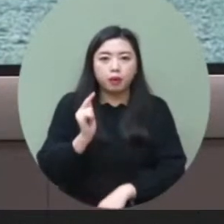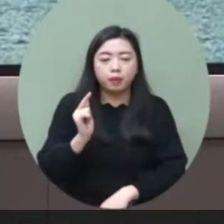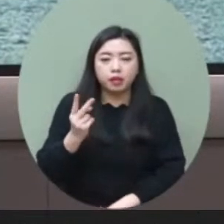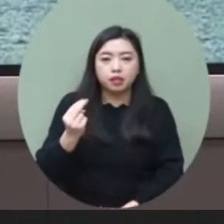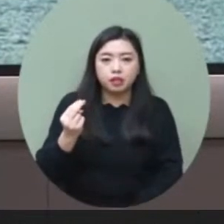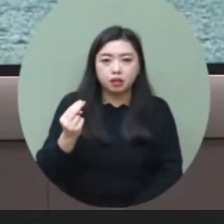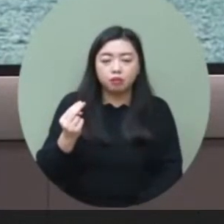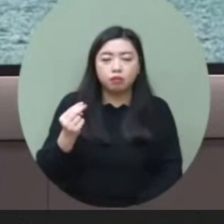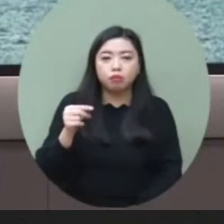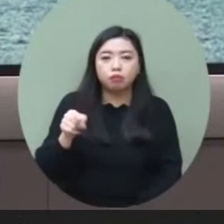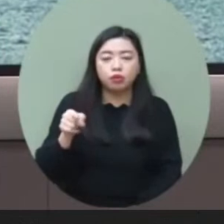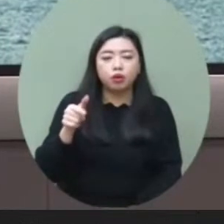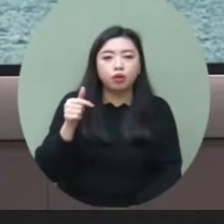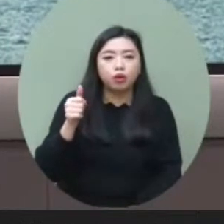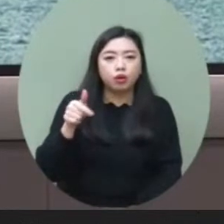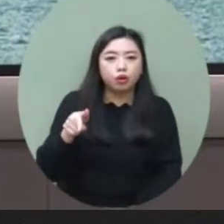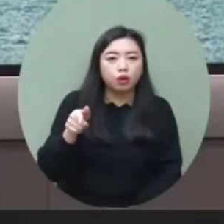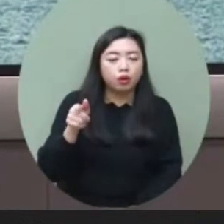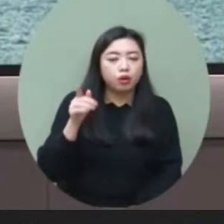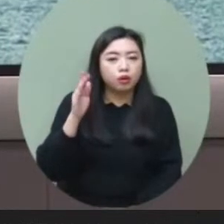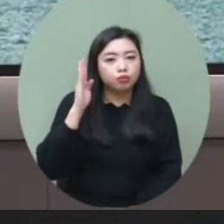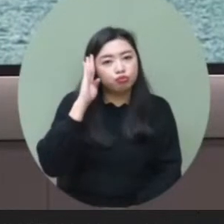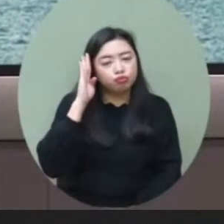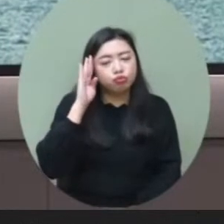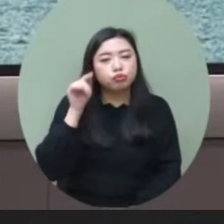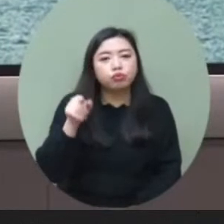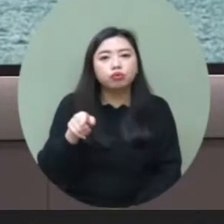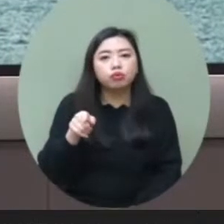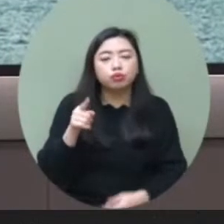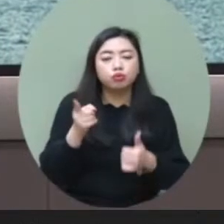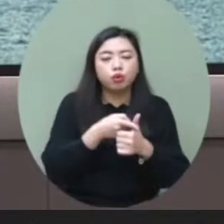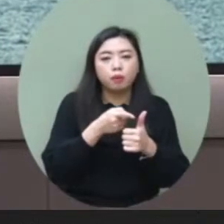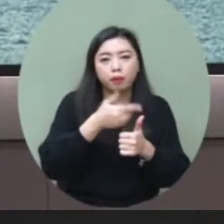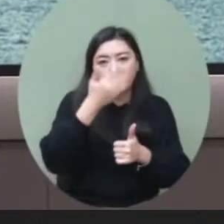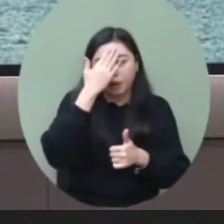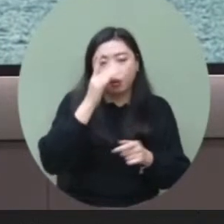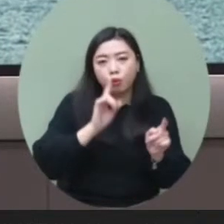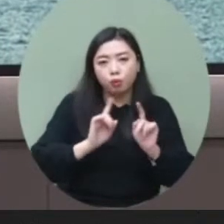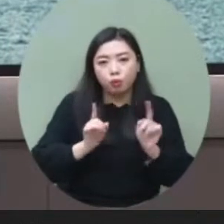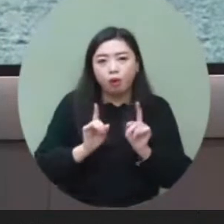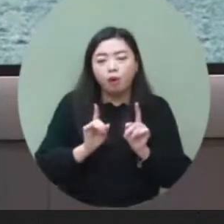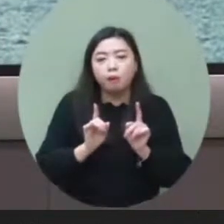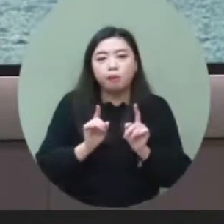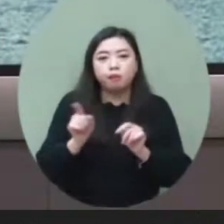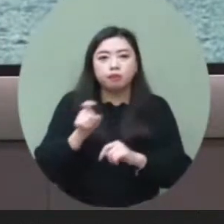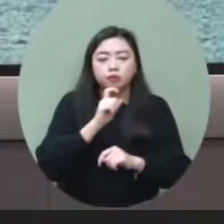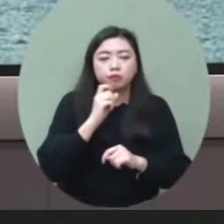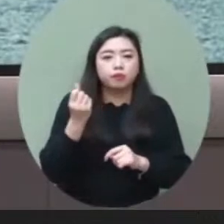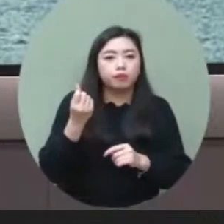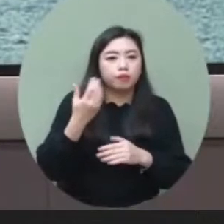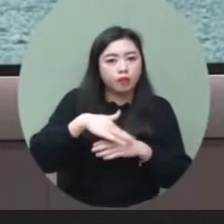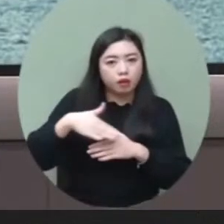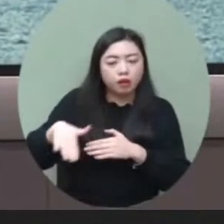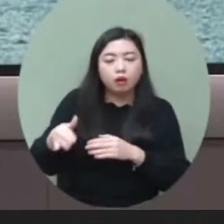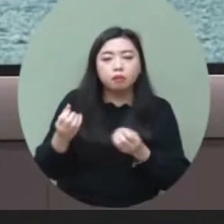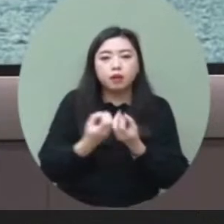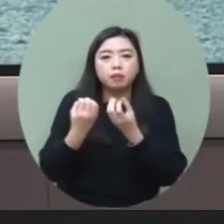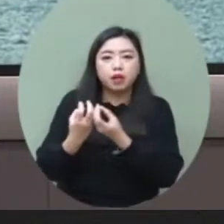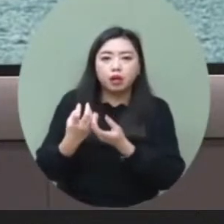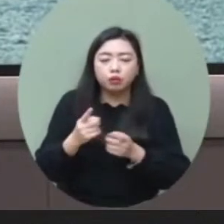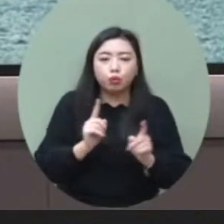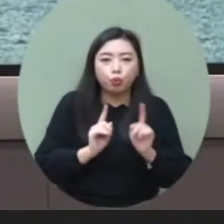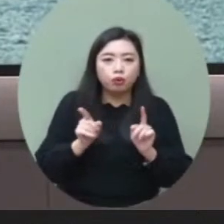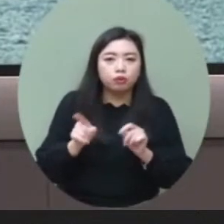more than 230 staff members and more than 820 residents tested